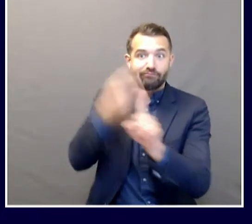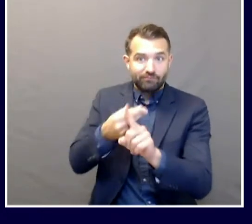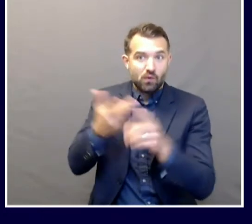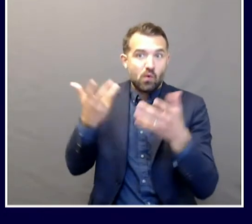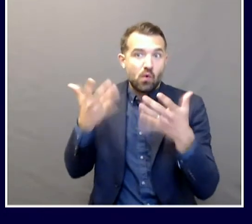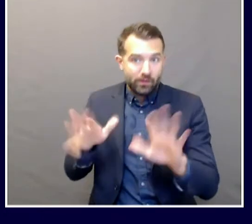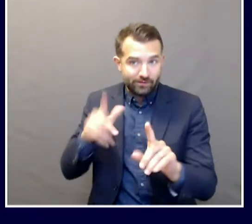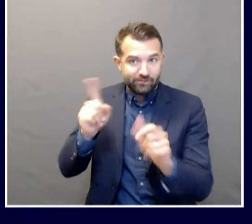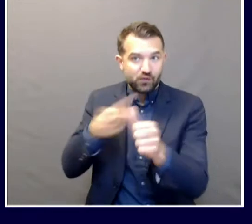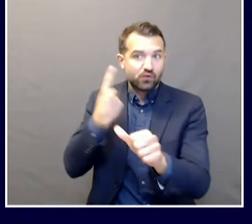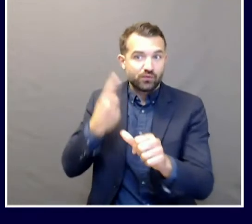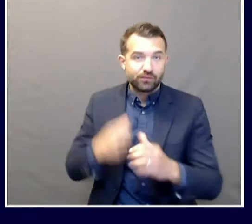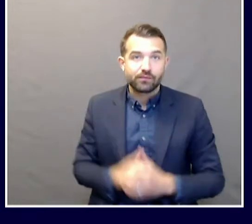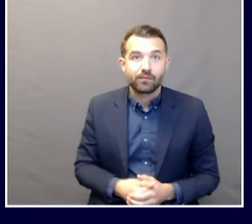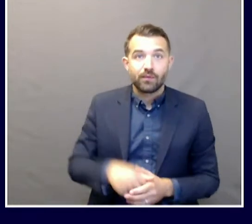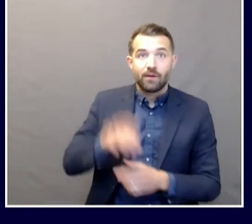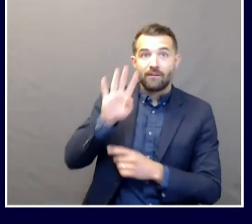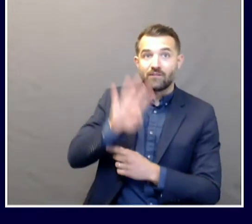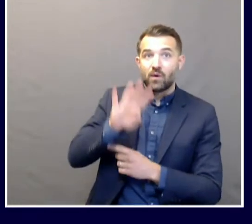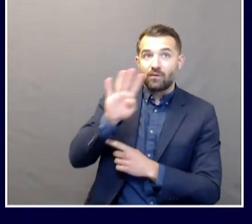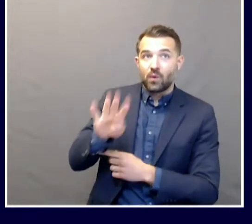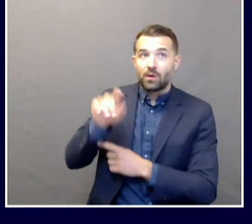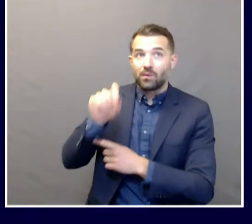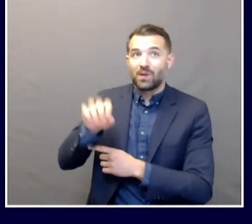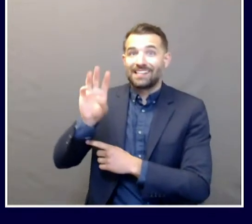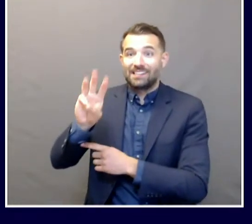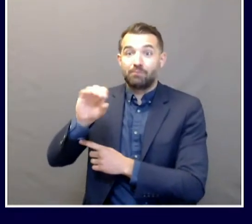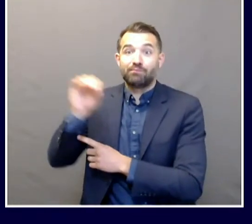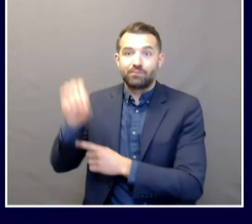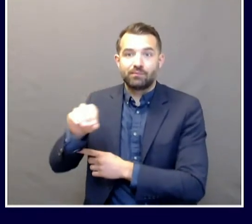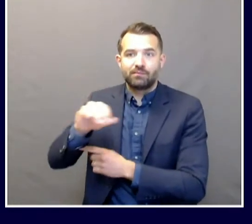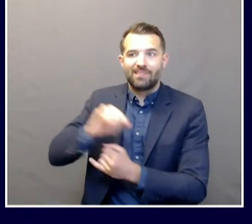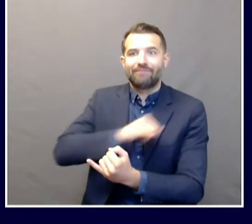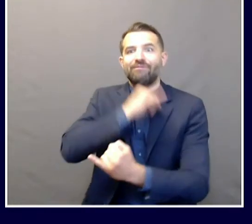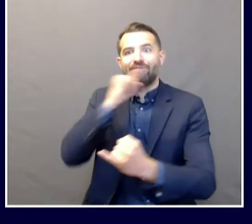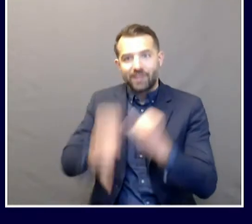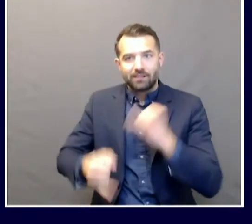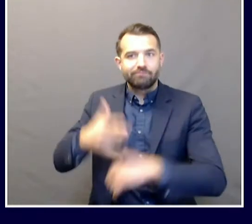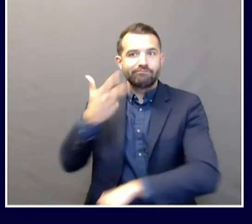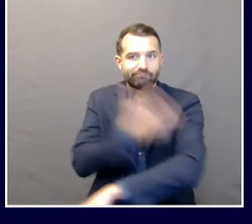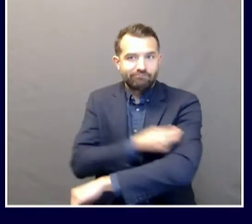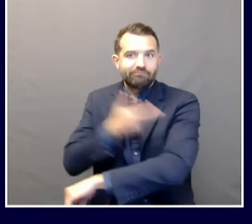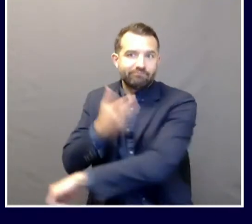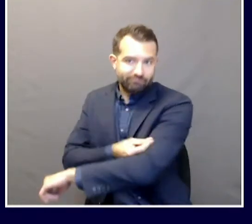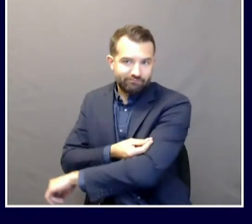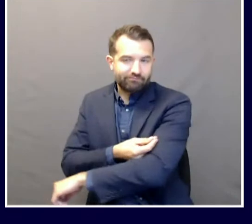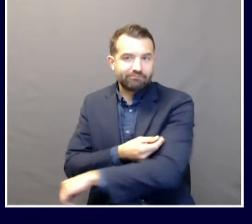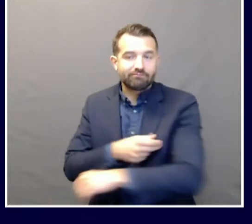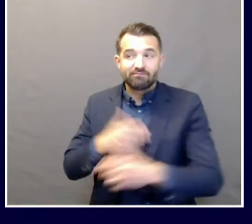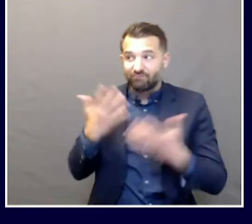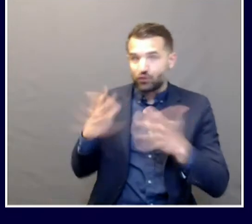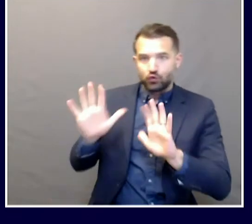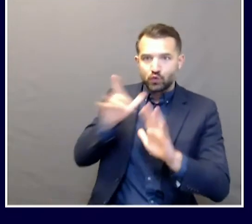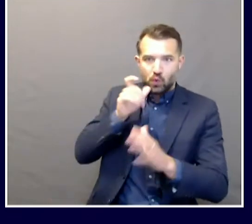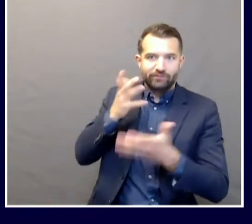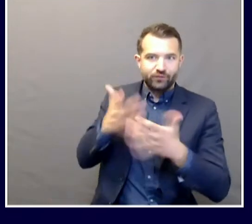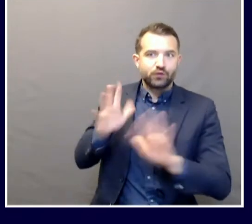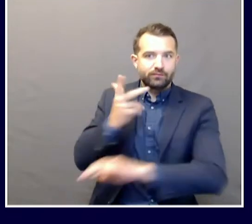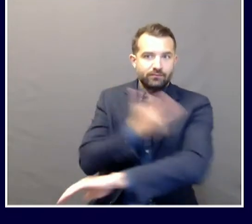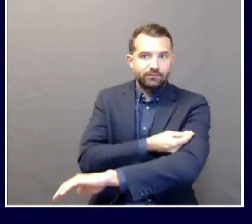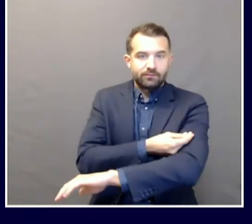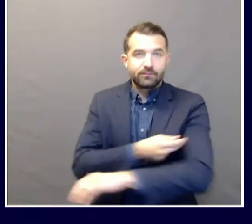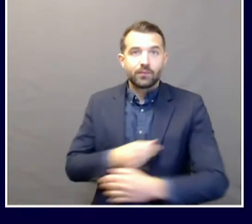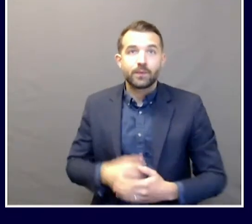COVID vaccine. But there's a lot of differences amongst age groups within that group. Among people who